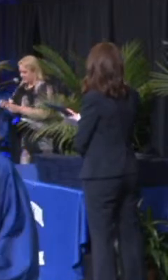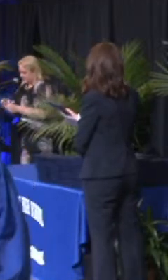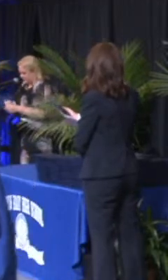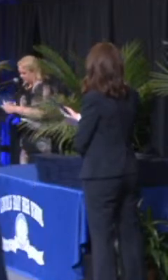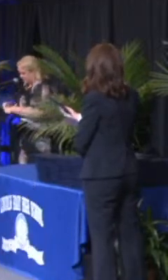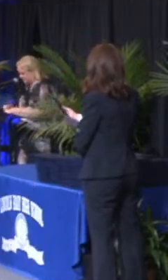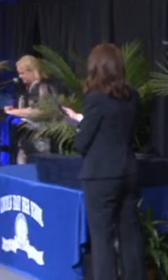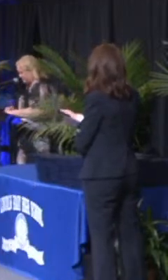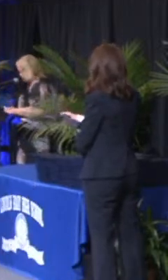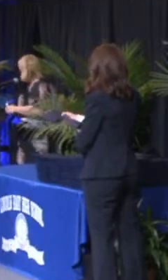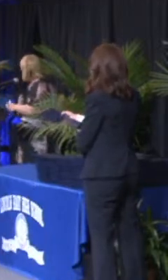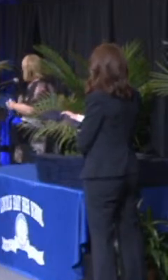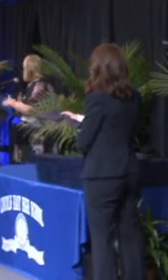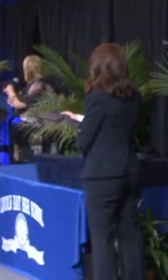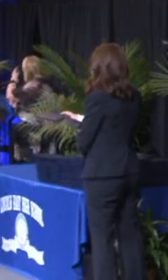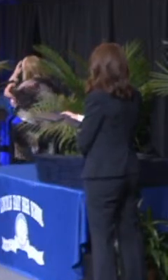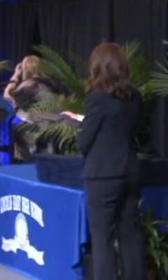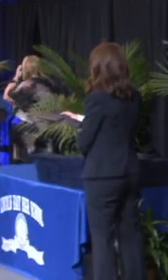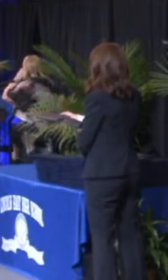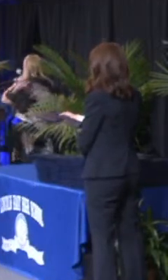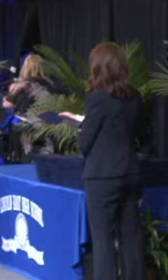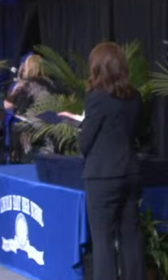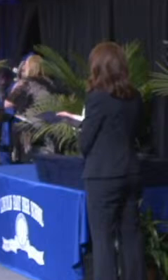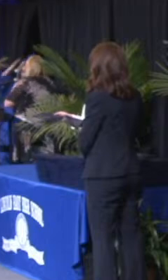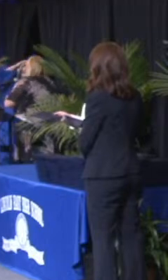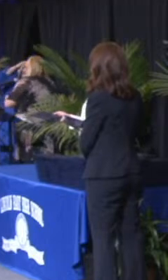Isabel Remington.